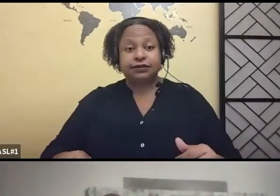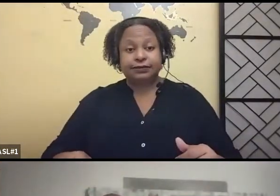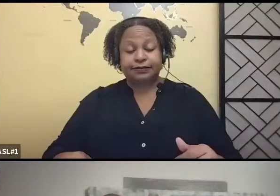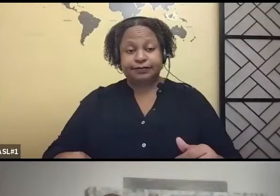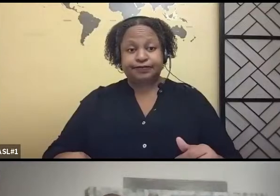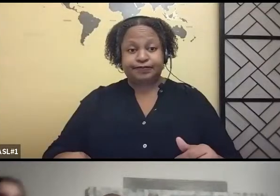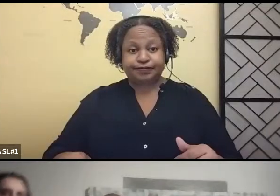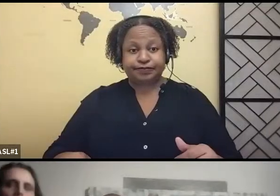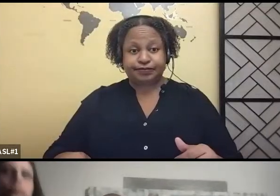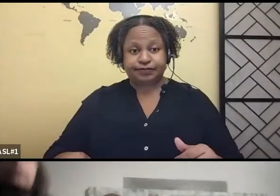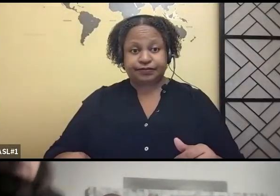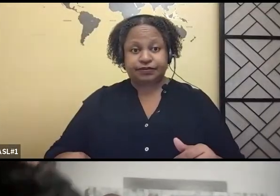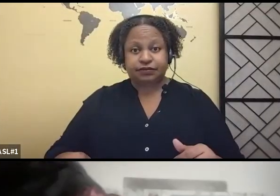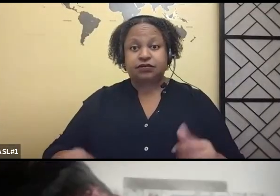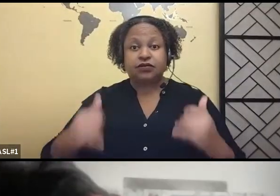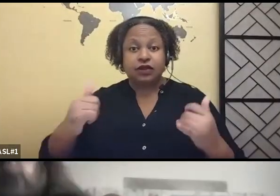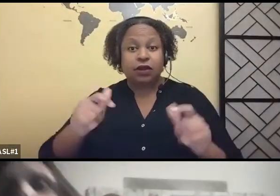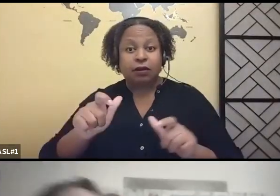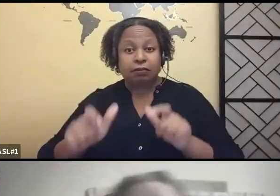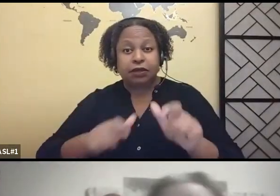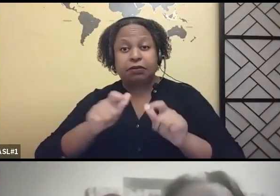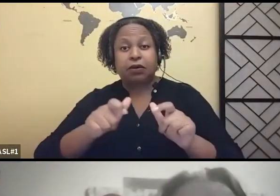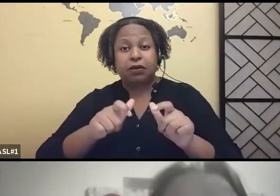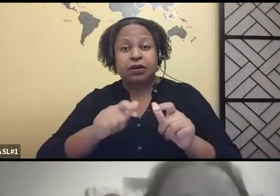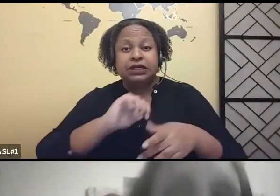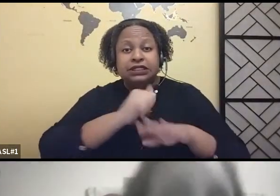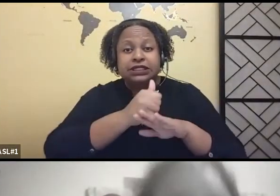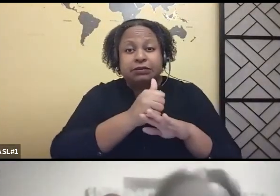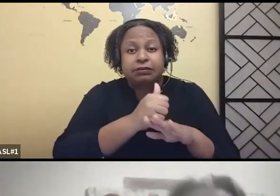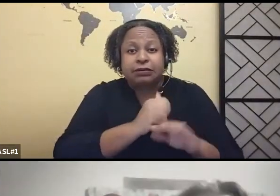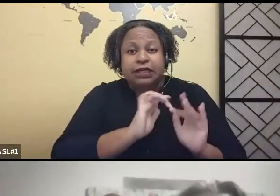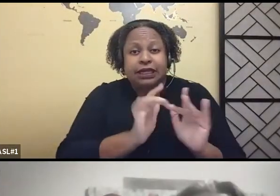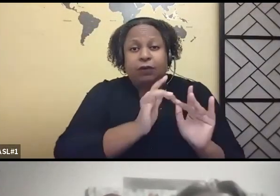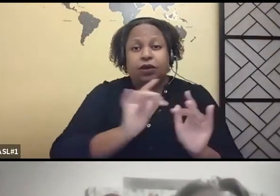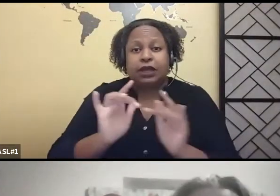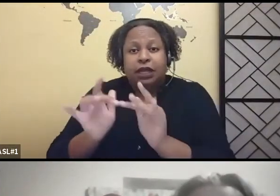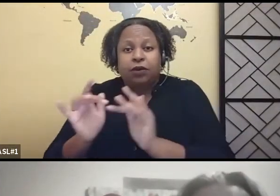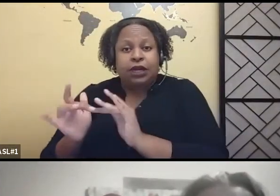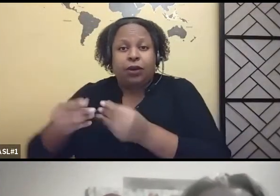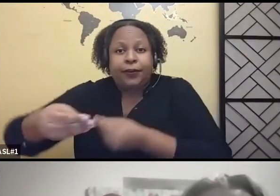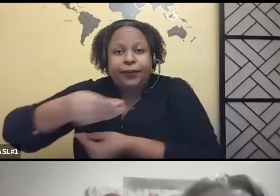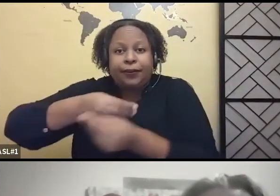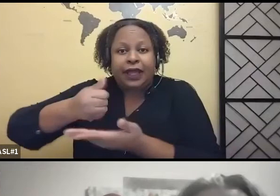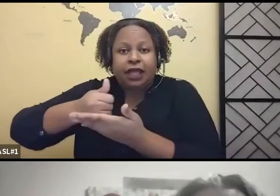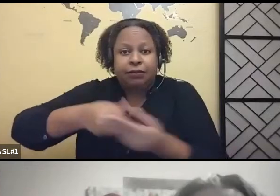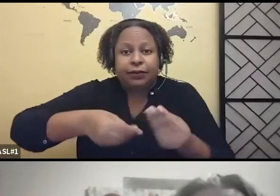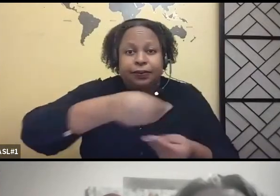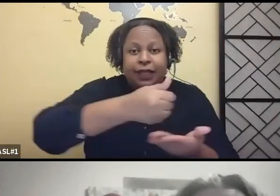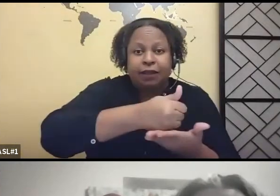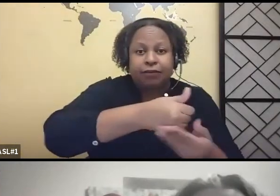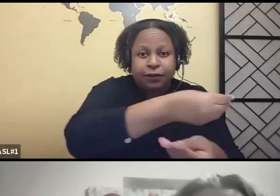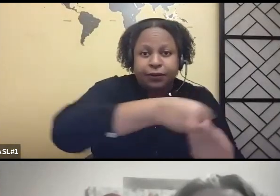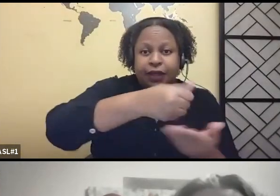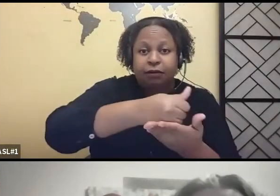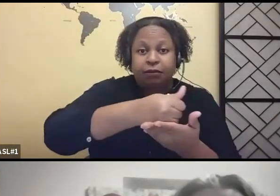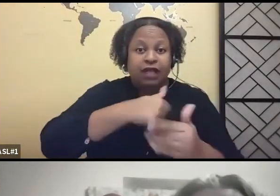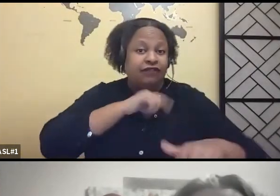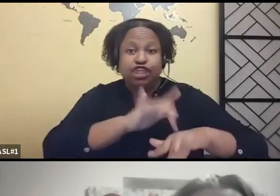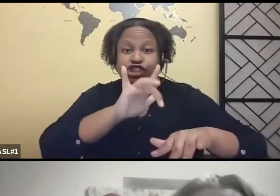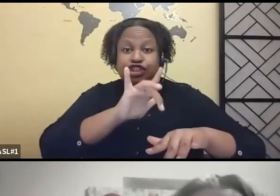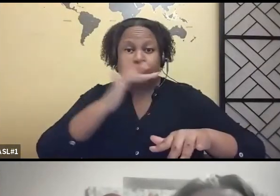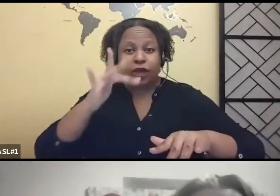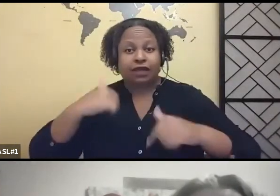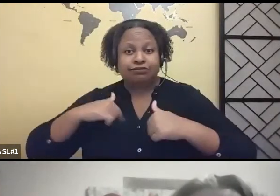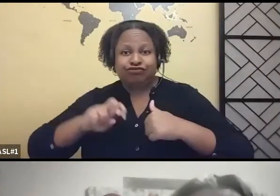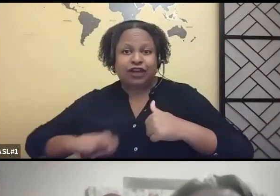of mutual aid networks throughout that city is phenomenal. I haven't been there, I haven't been anywhere. Like